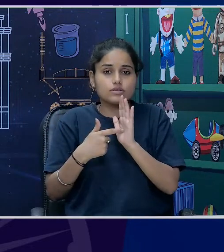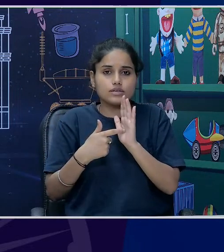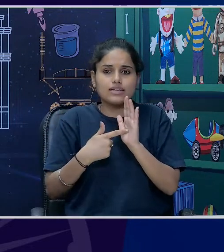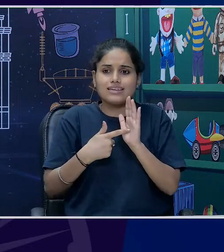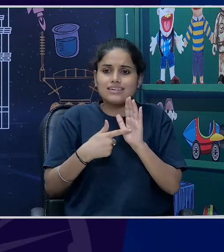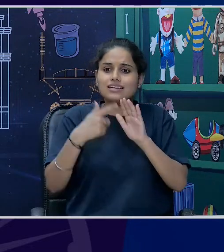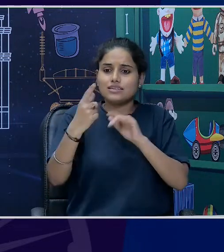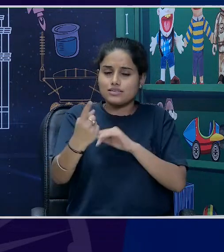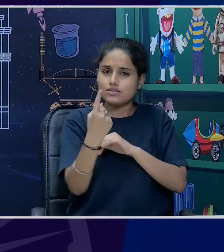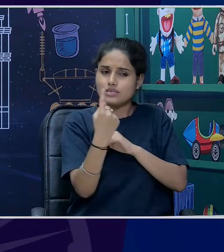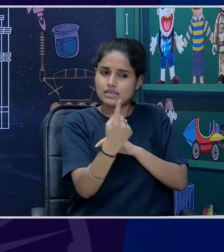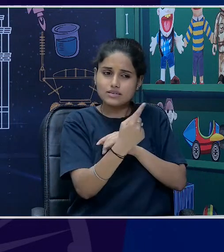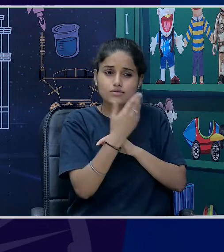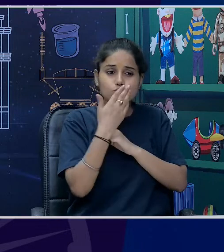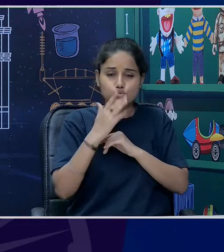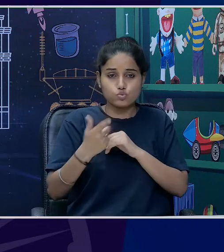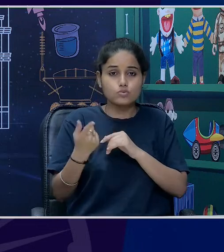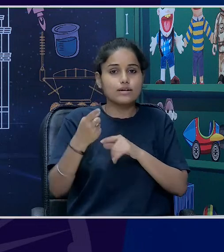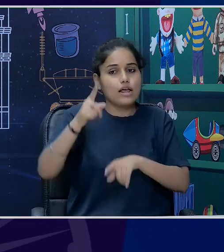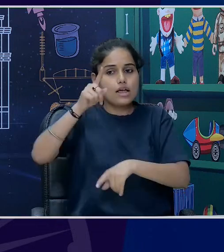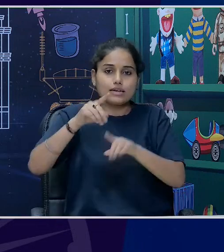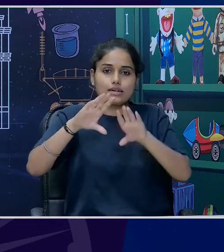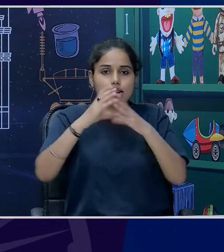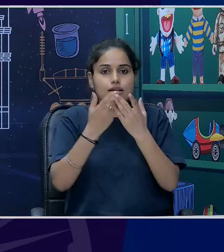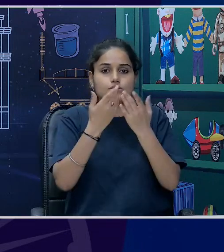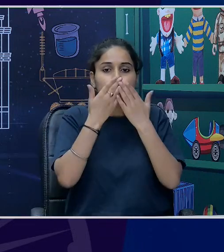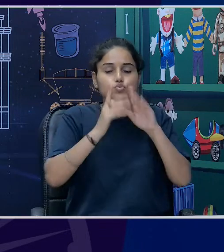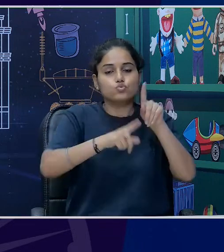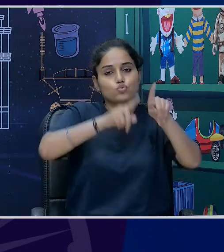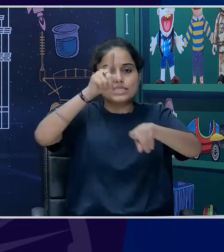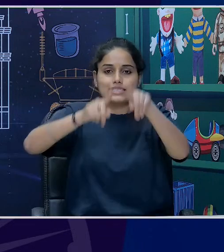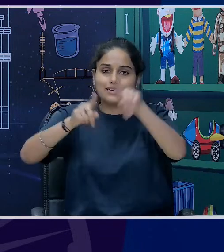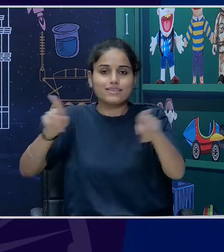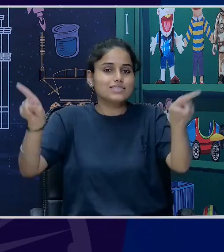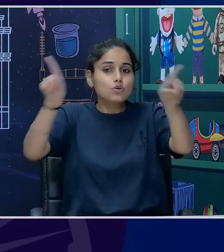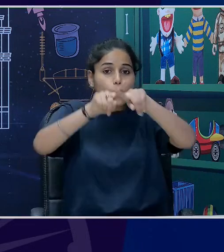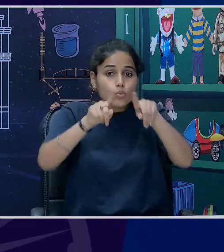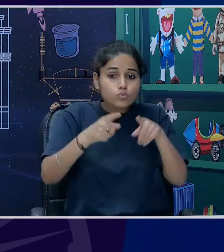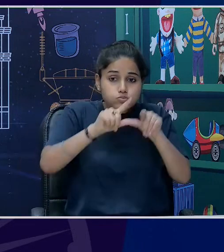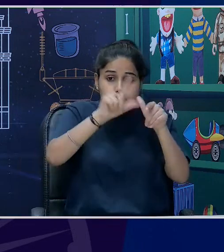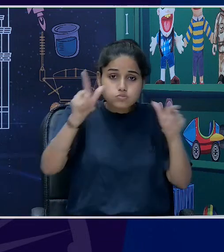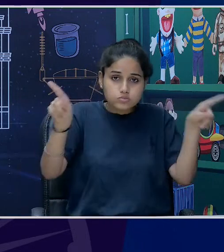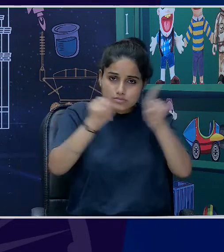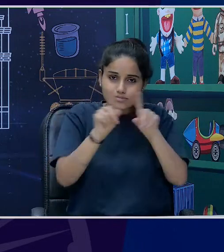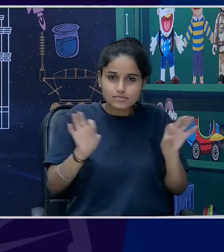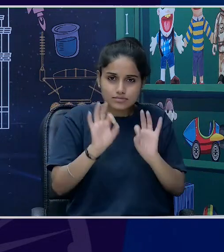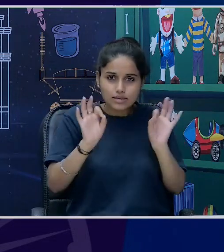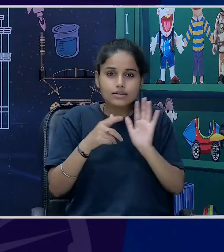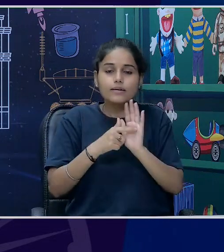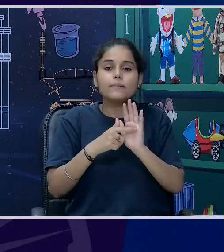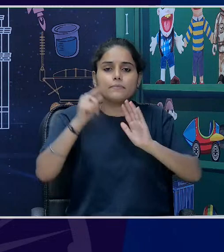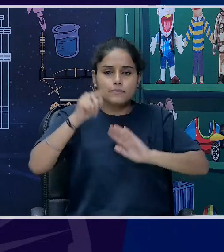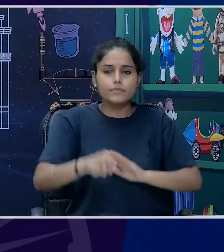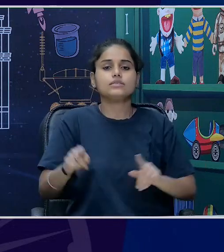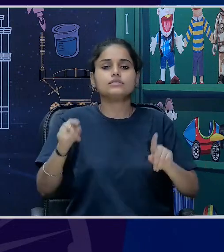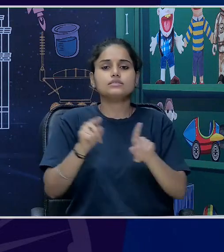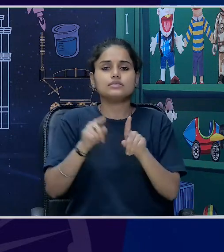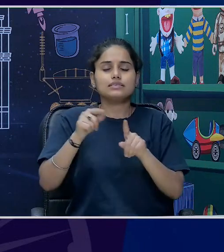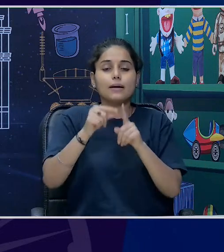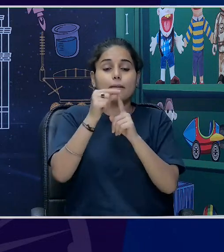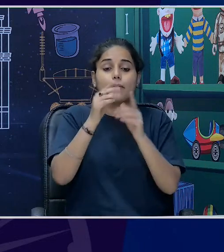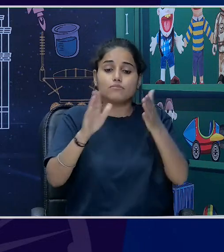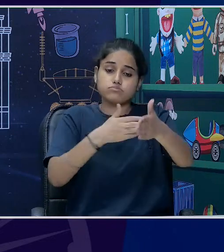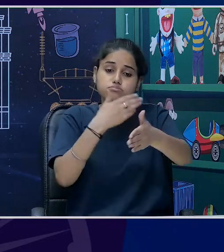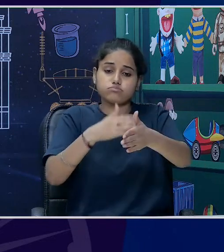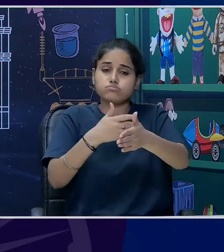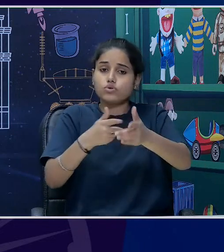So we have a diverse classroom. So how we can, make them understand about the poem.